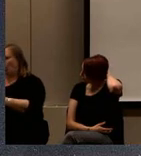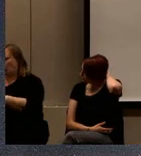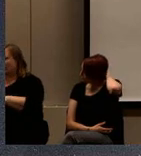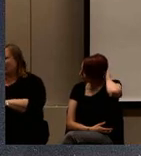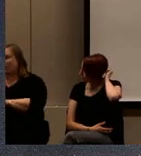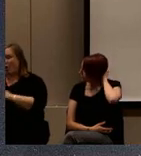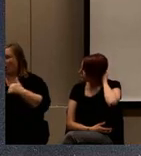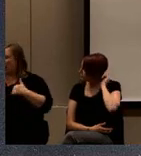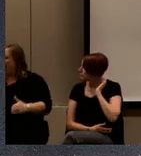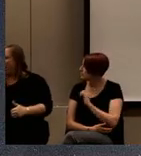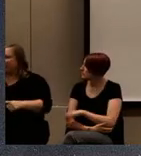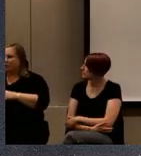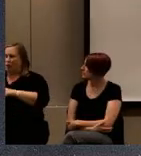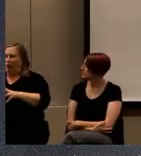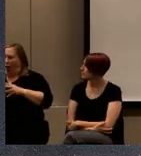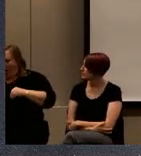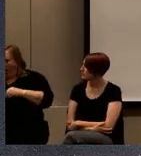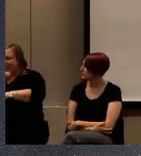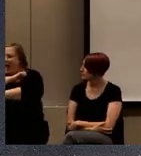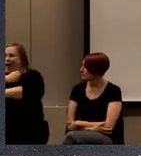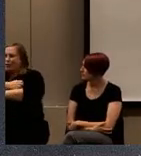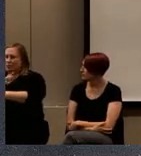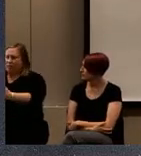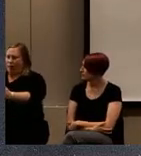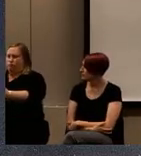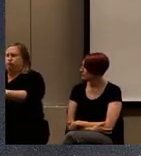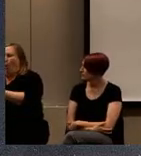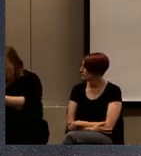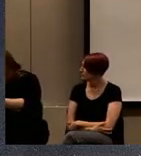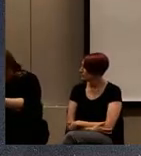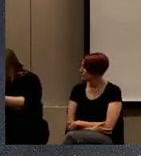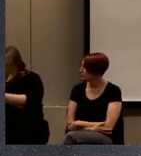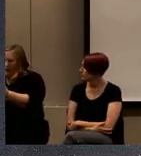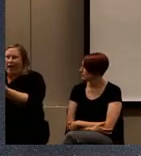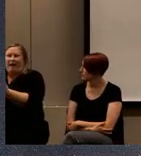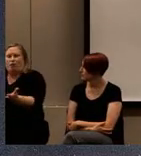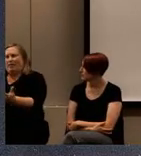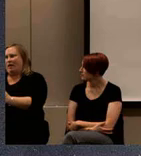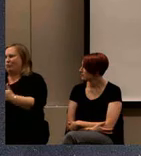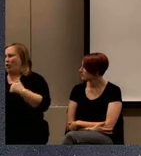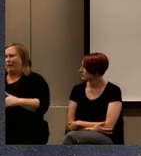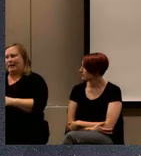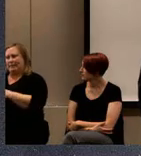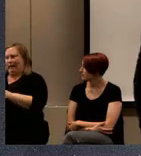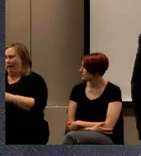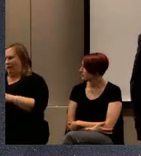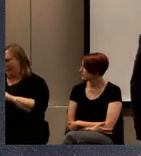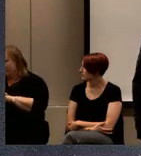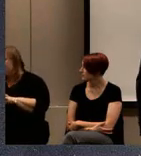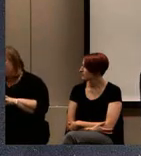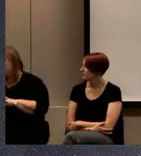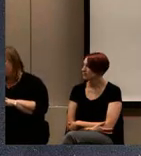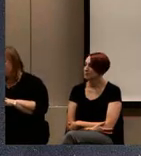bodies can't absorb the energy forces of the crash the way a younger person can. So to chart this out again,